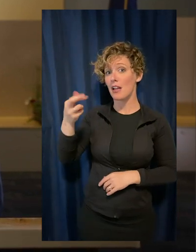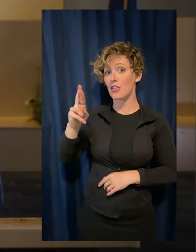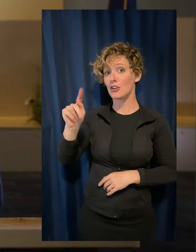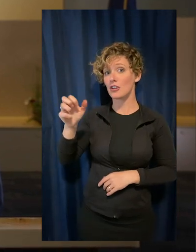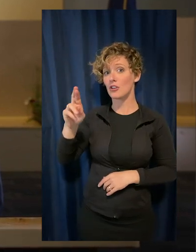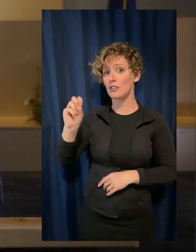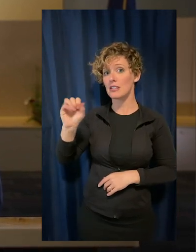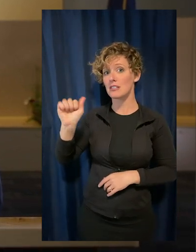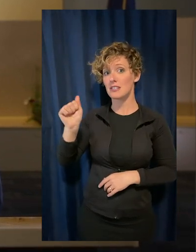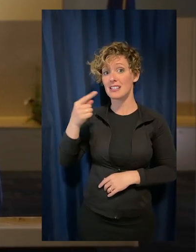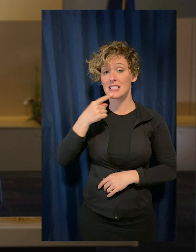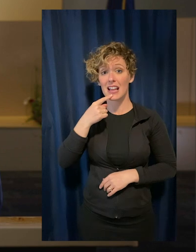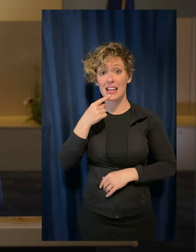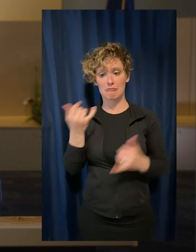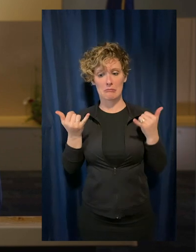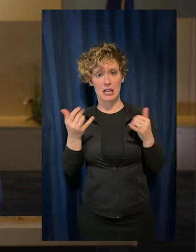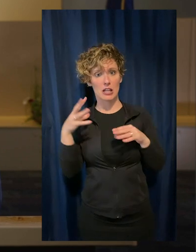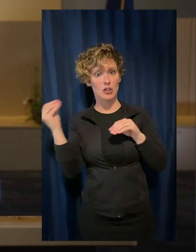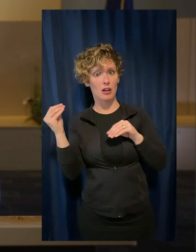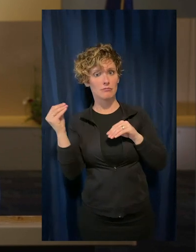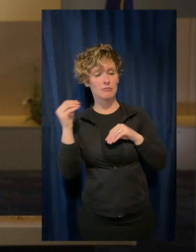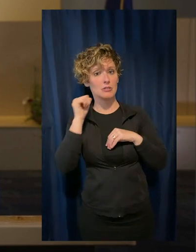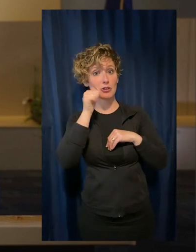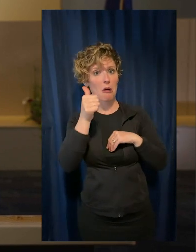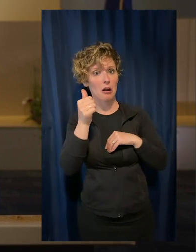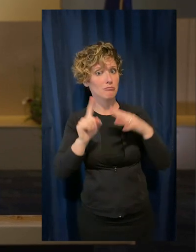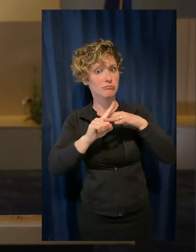has not yet come. We have only today. Let us begin.